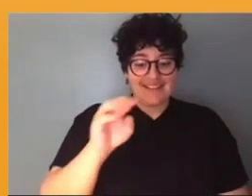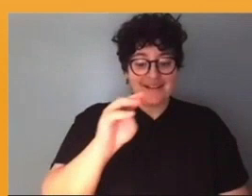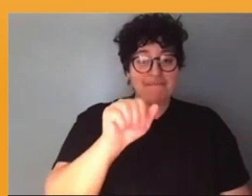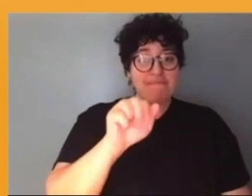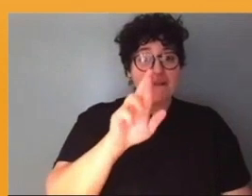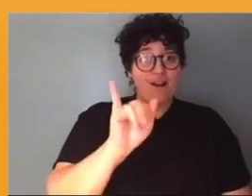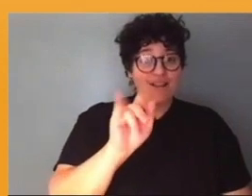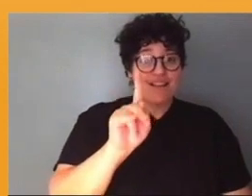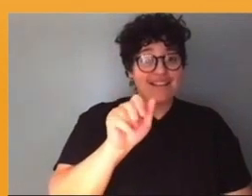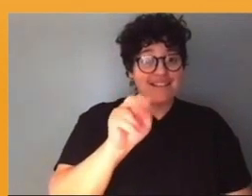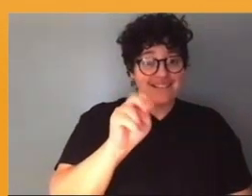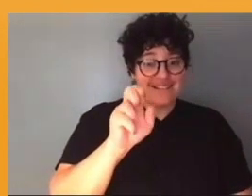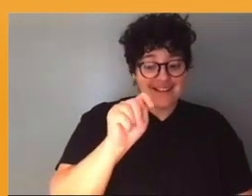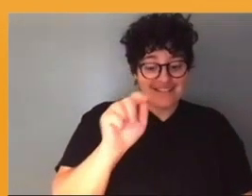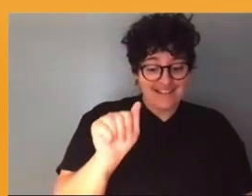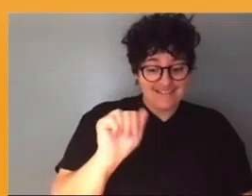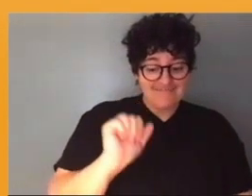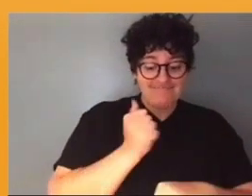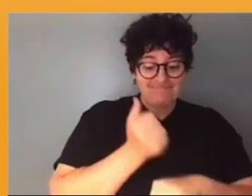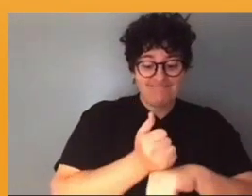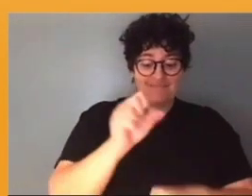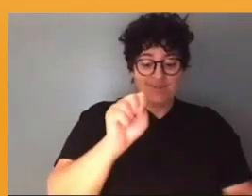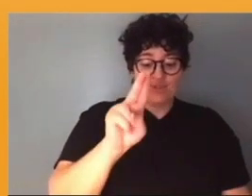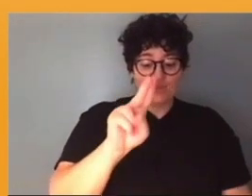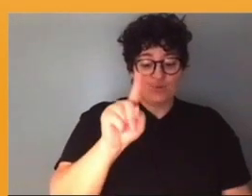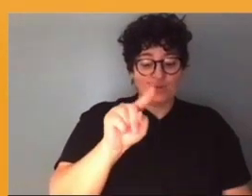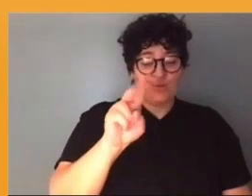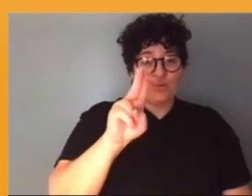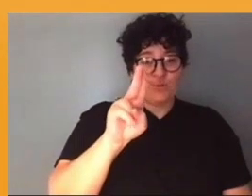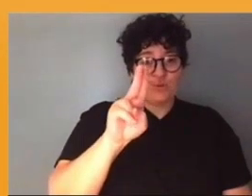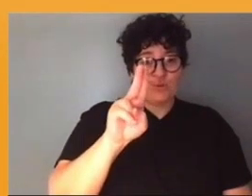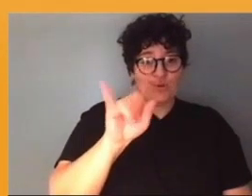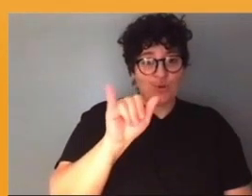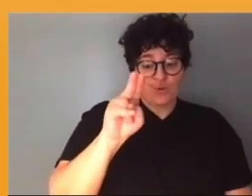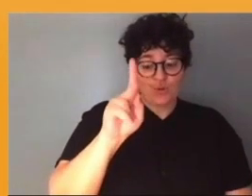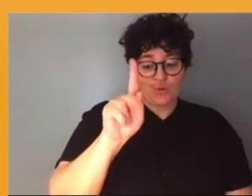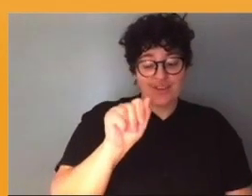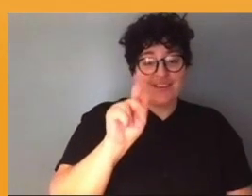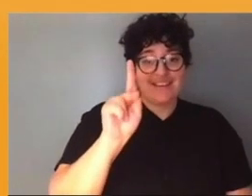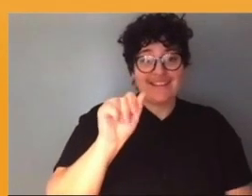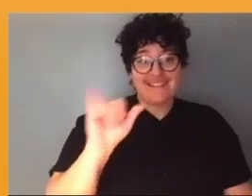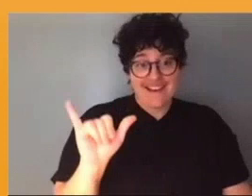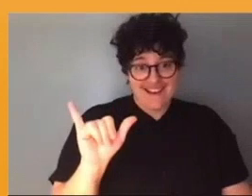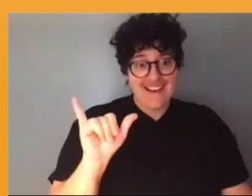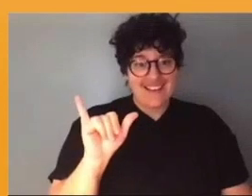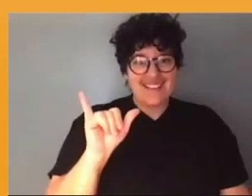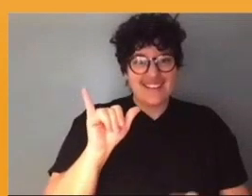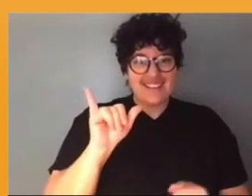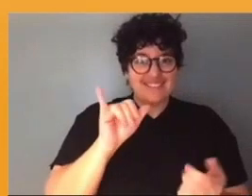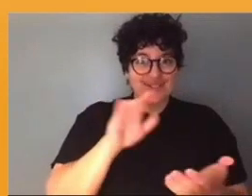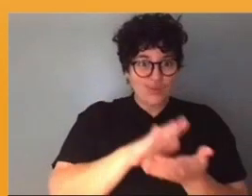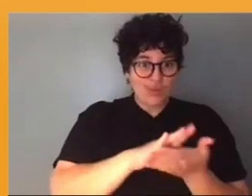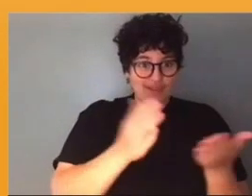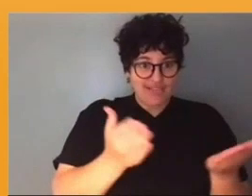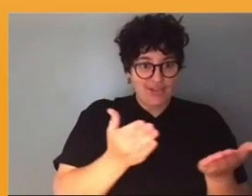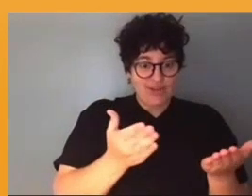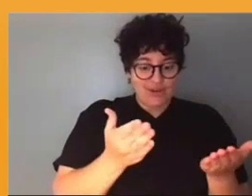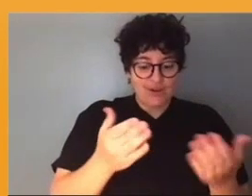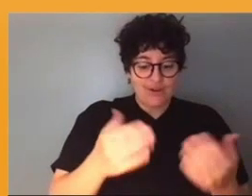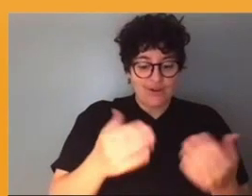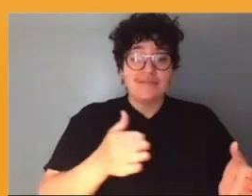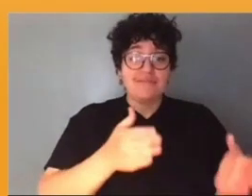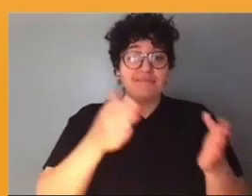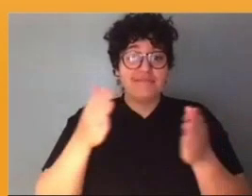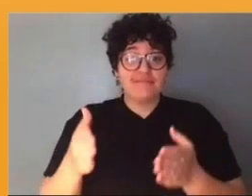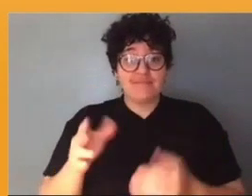Tucson, and Naina Bhamidipati, Bharathanatyam dancer with the Arthi's Dance School. She's also a Kuchipudi